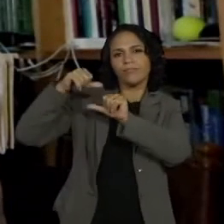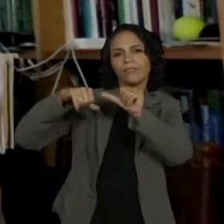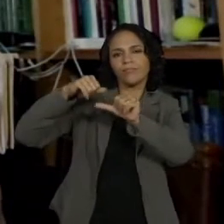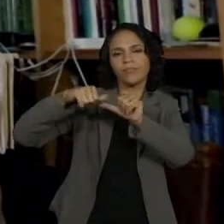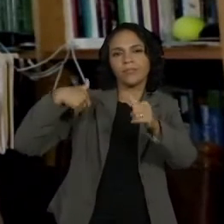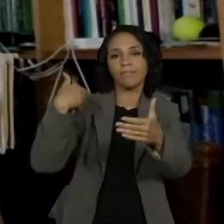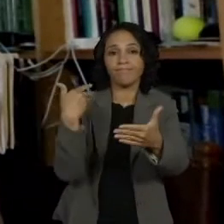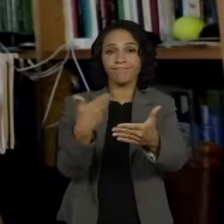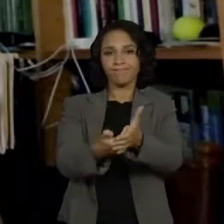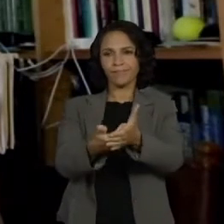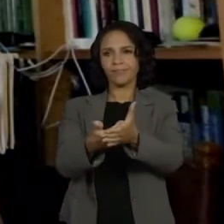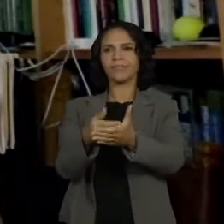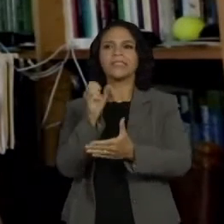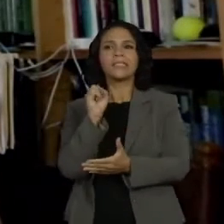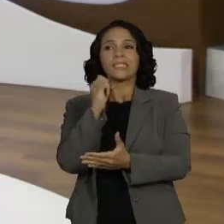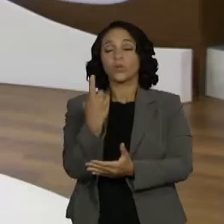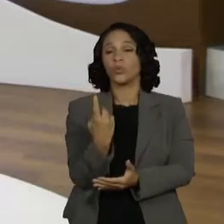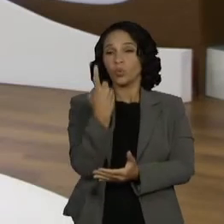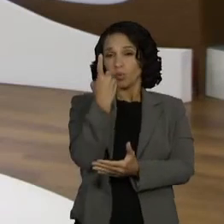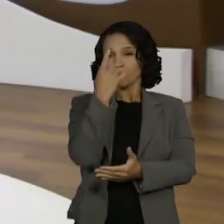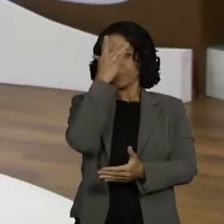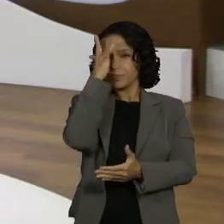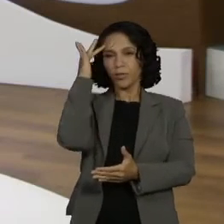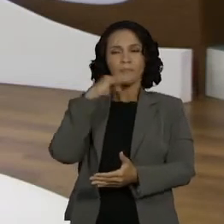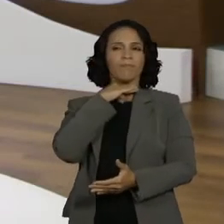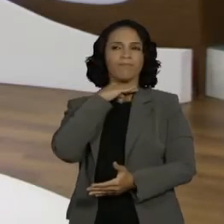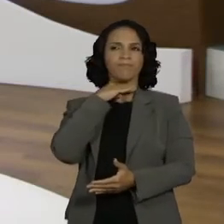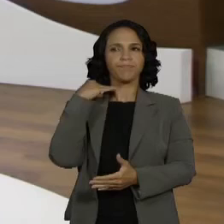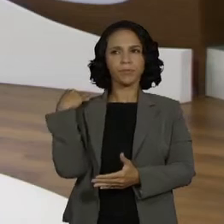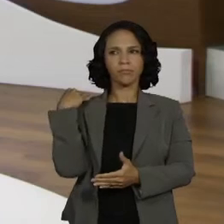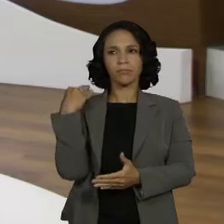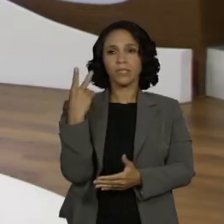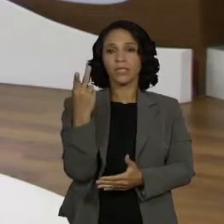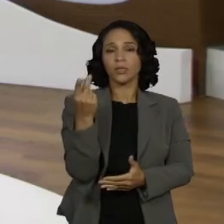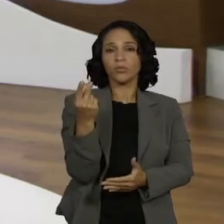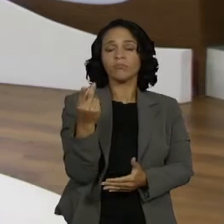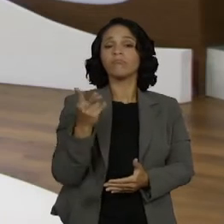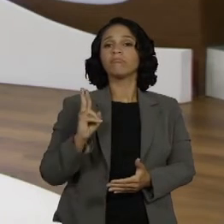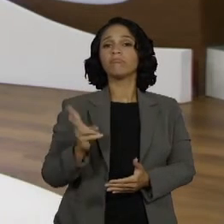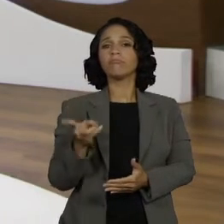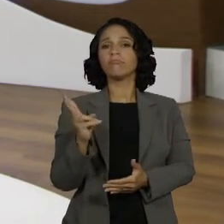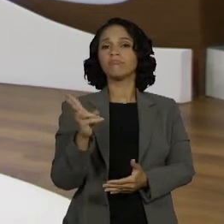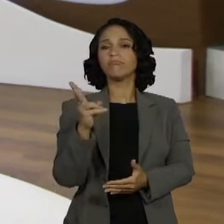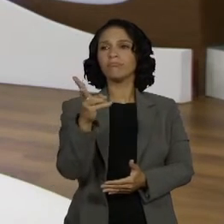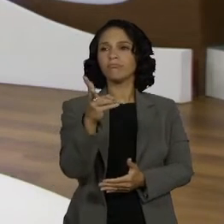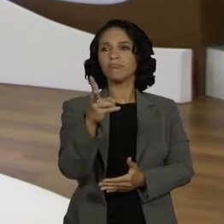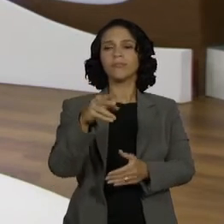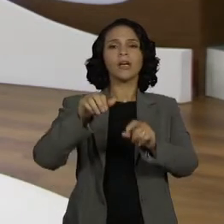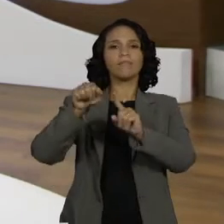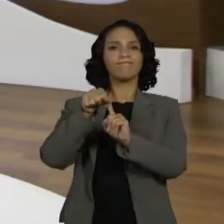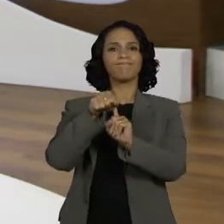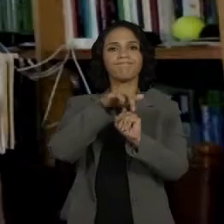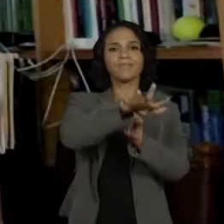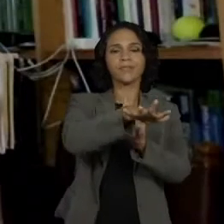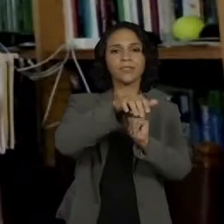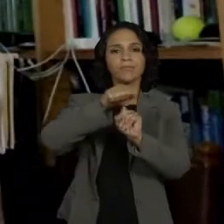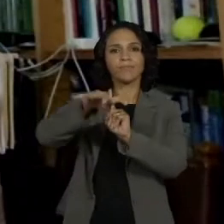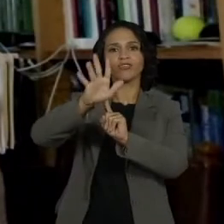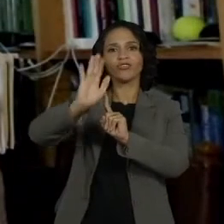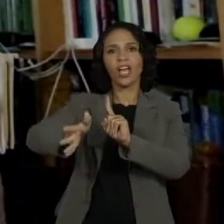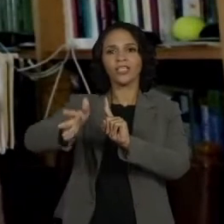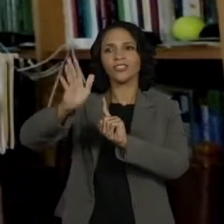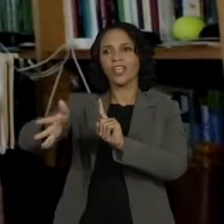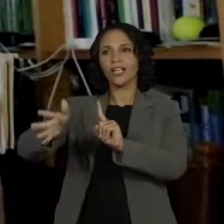whether person number one dies or not. You're still successful because you've transmitted onward. Sometimes causing